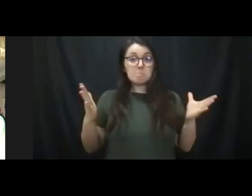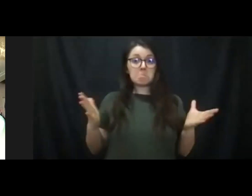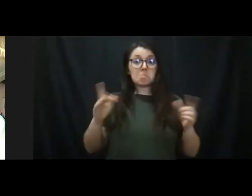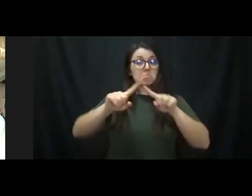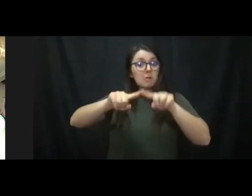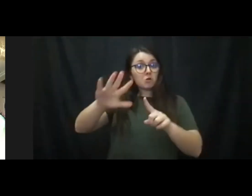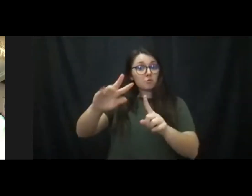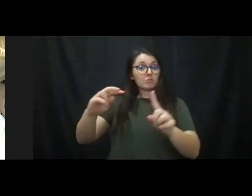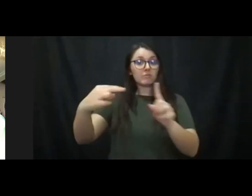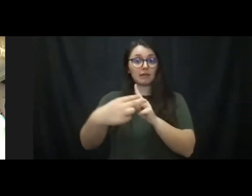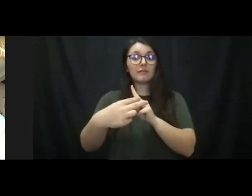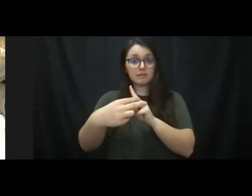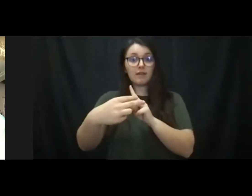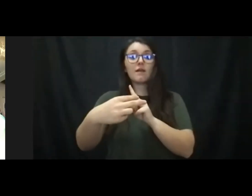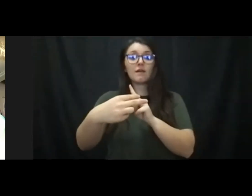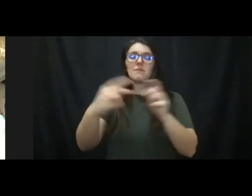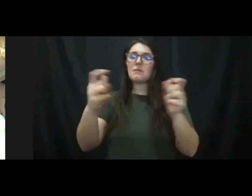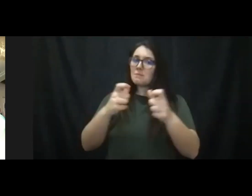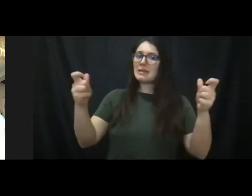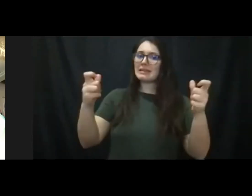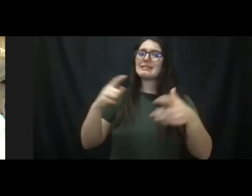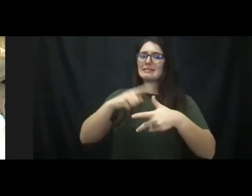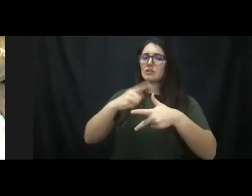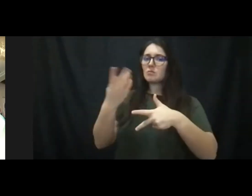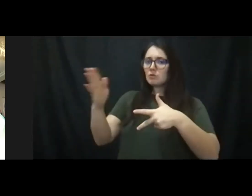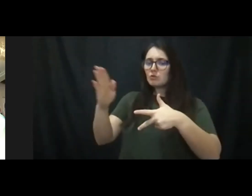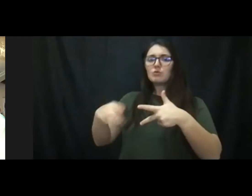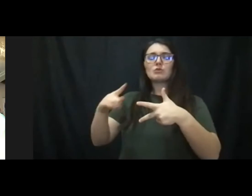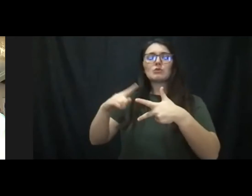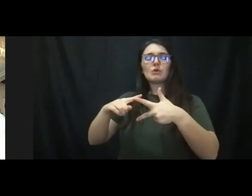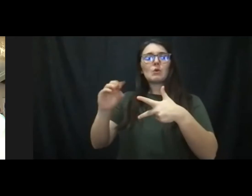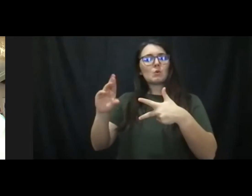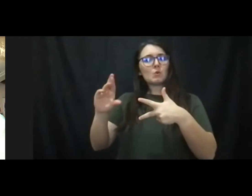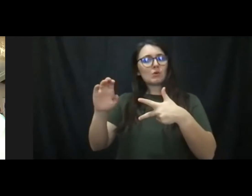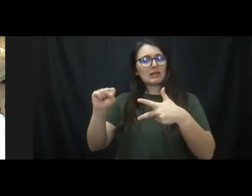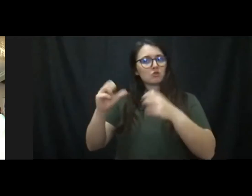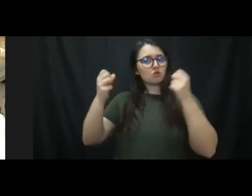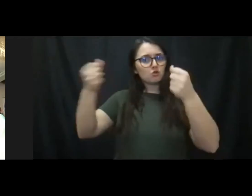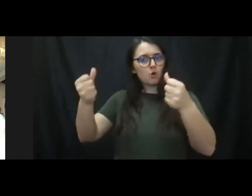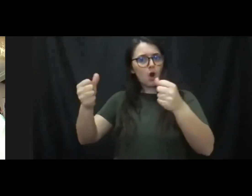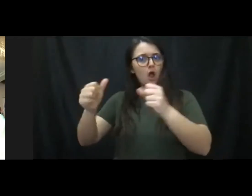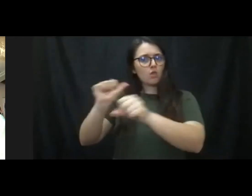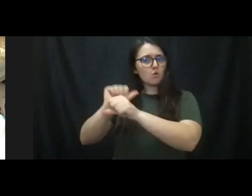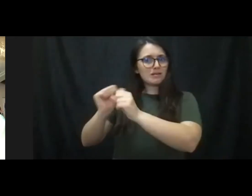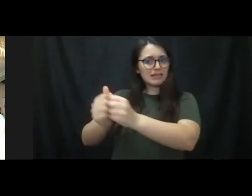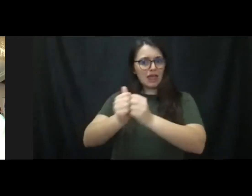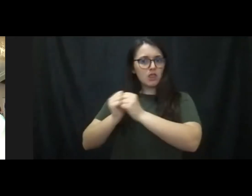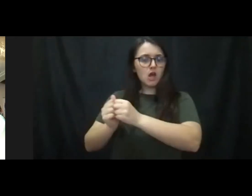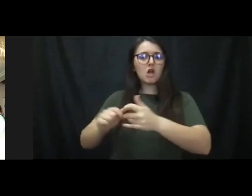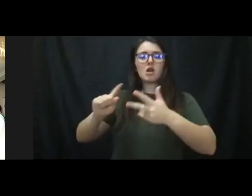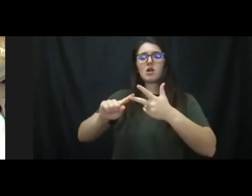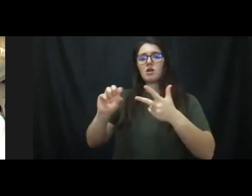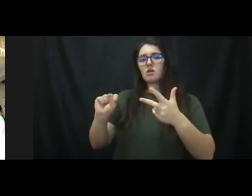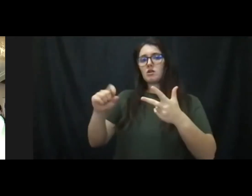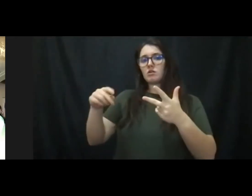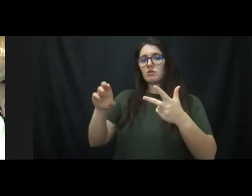it, the biggest is the blue. Orcas are strong because they work in groups, and sperm whales,